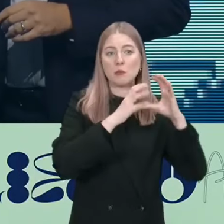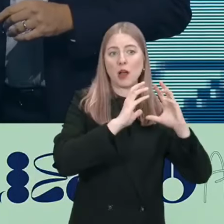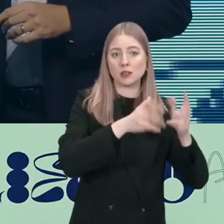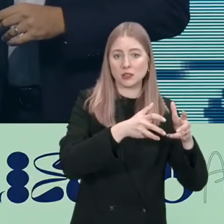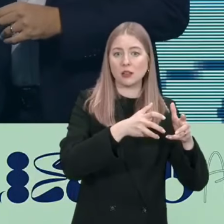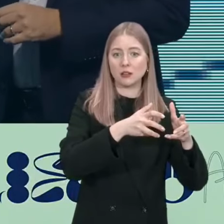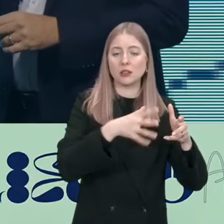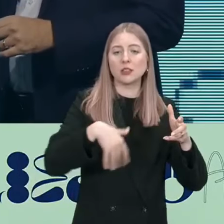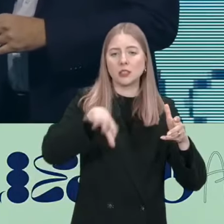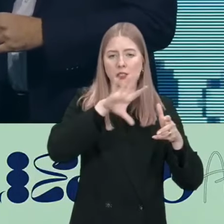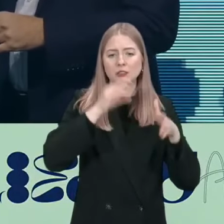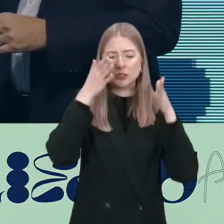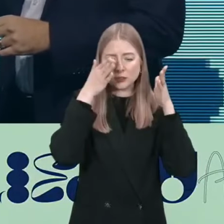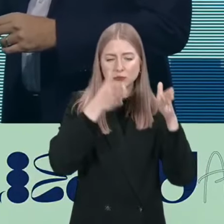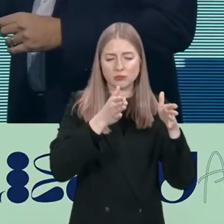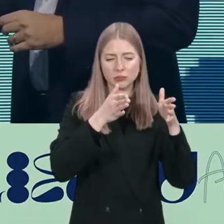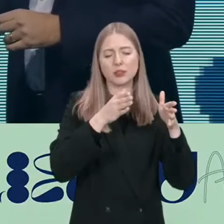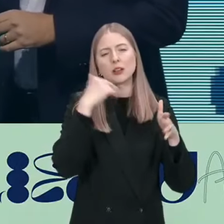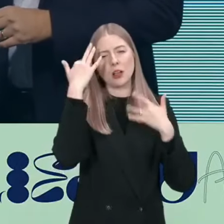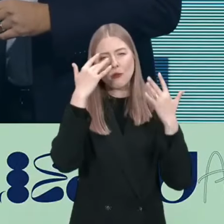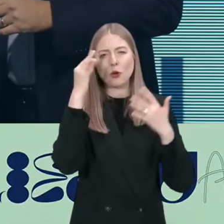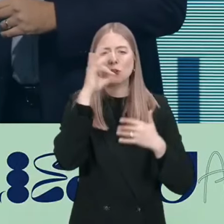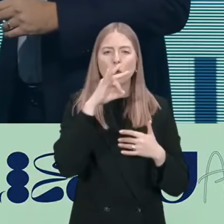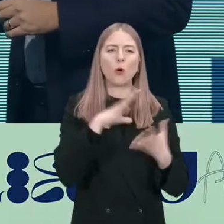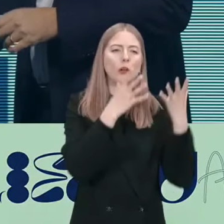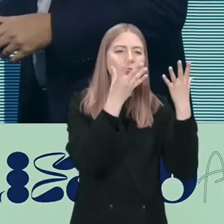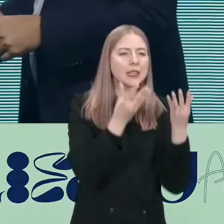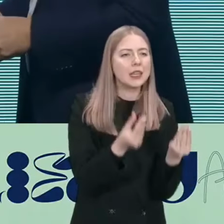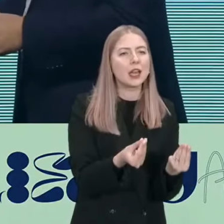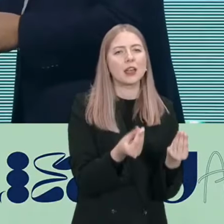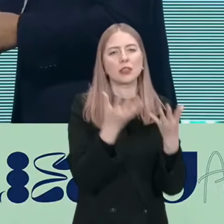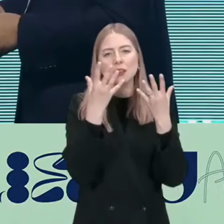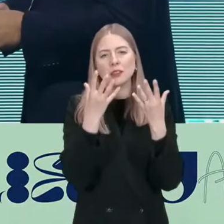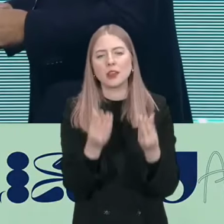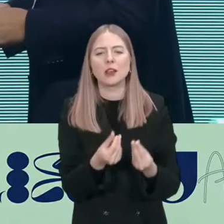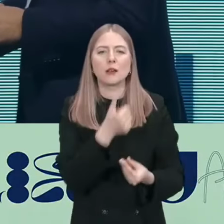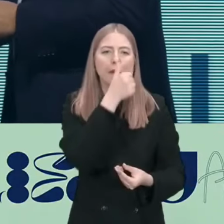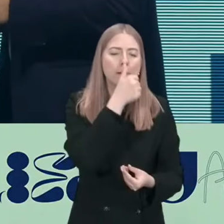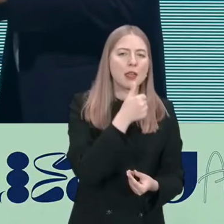months when it comes time to planning for your futures. Planning,